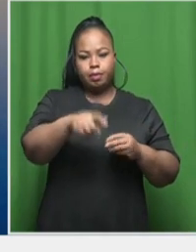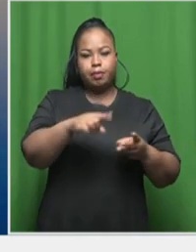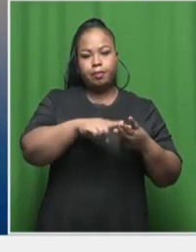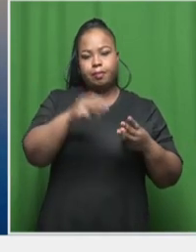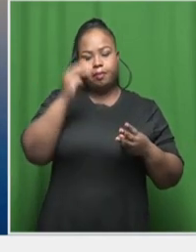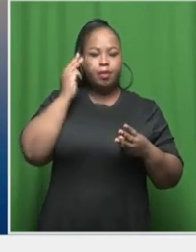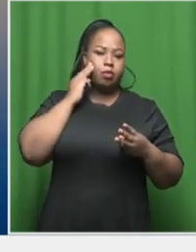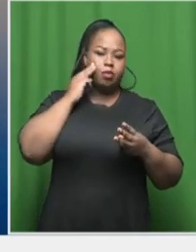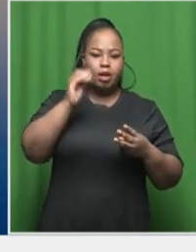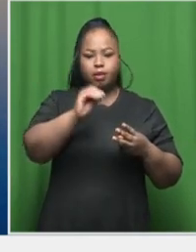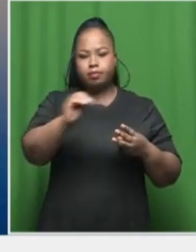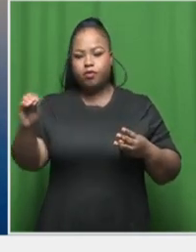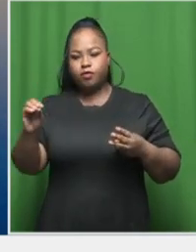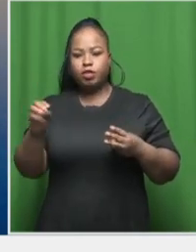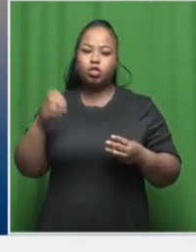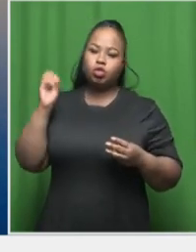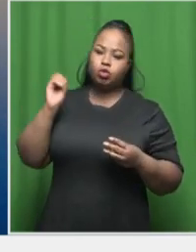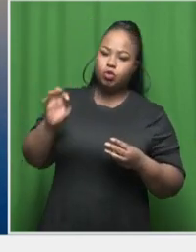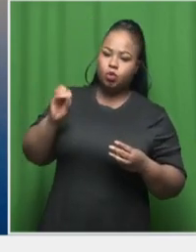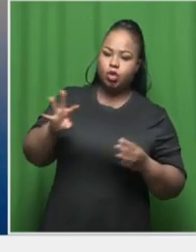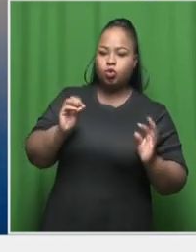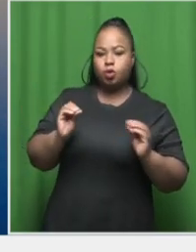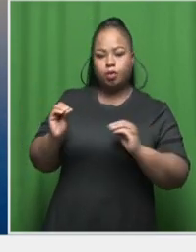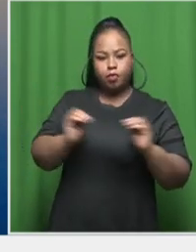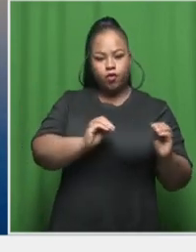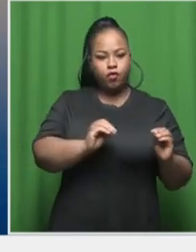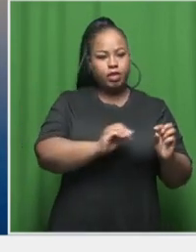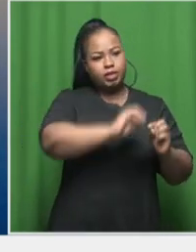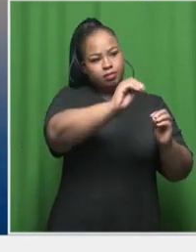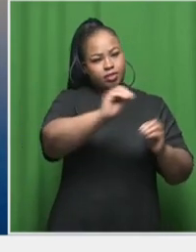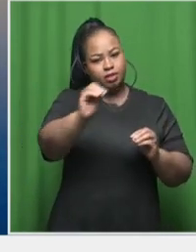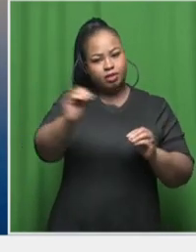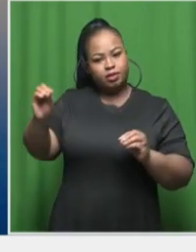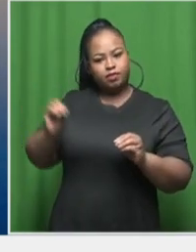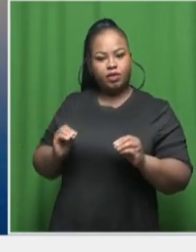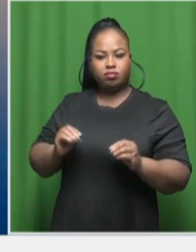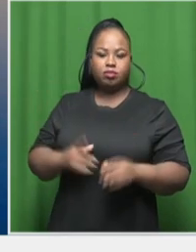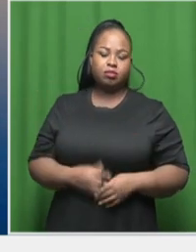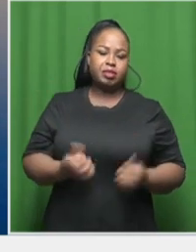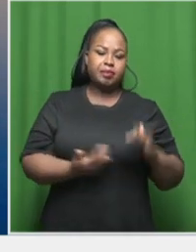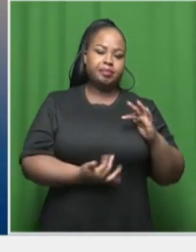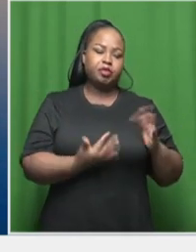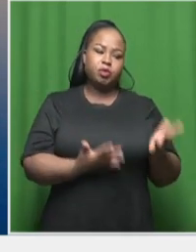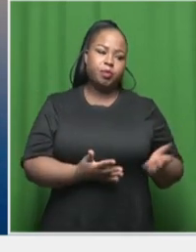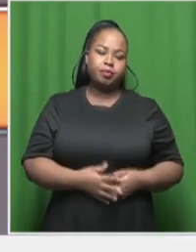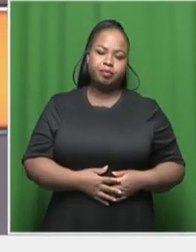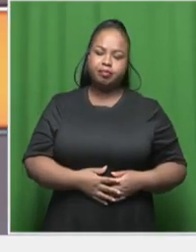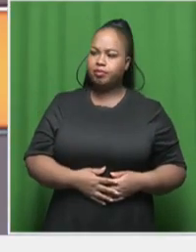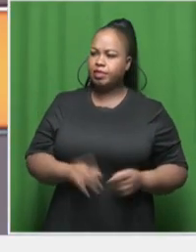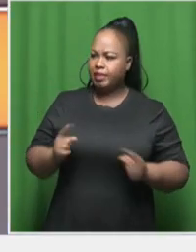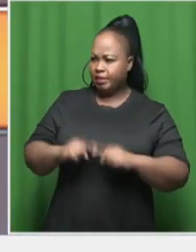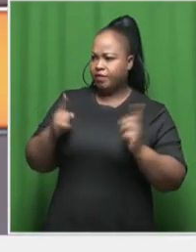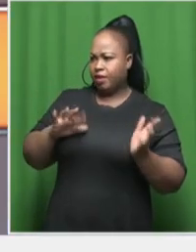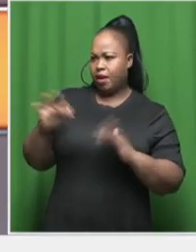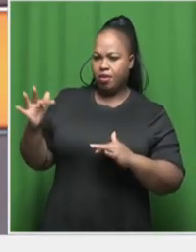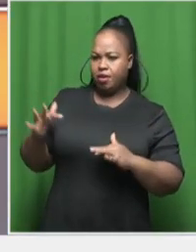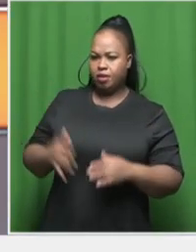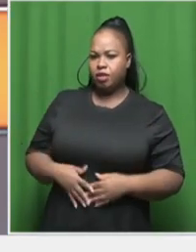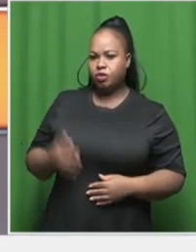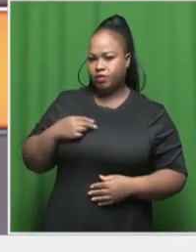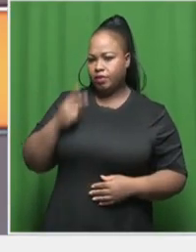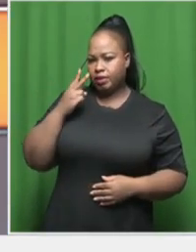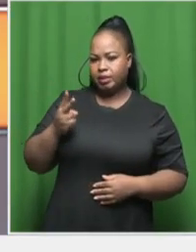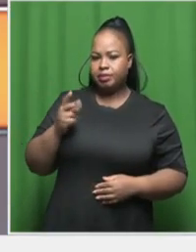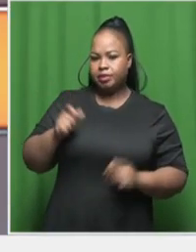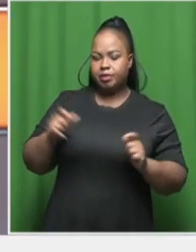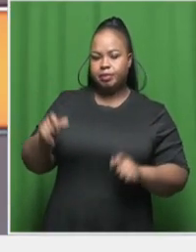Mabobani, next time it'll be Soweto, then it'll be whichever township. And that's actually what inspired it. So how is it different from the other markets that people